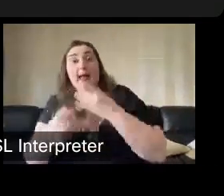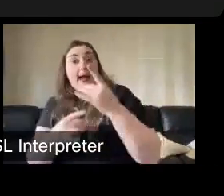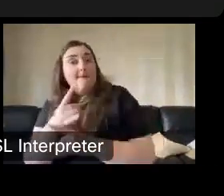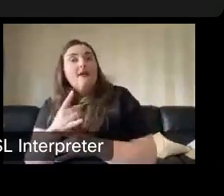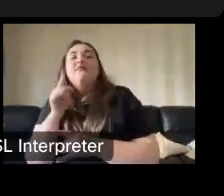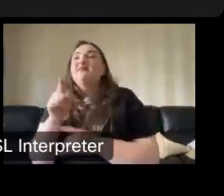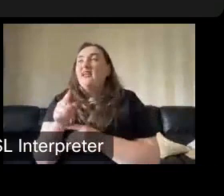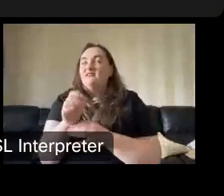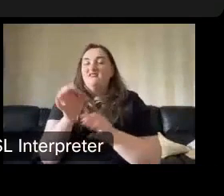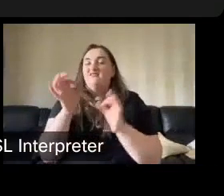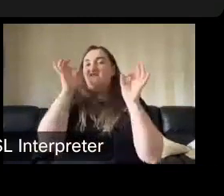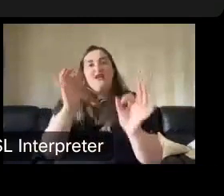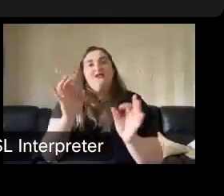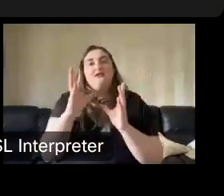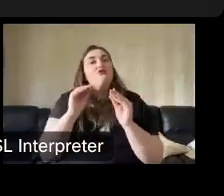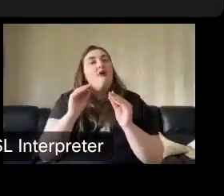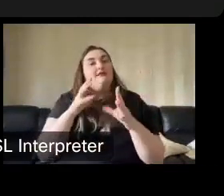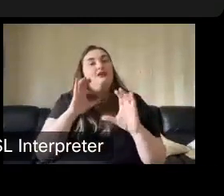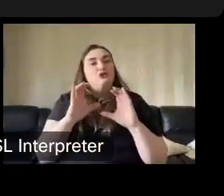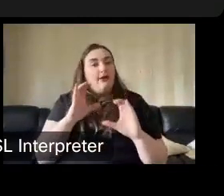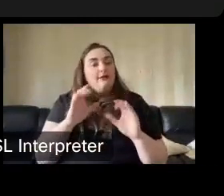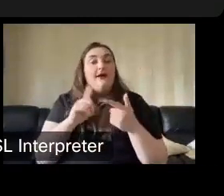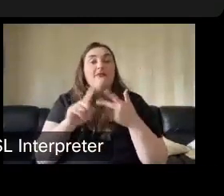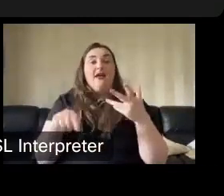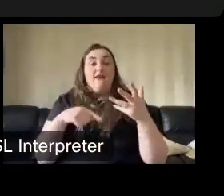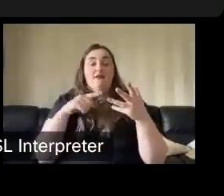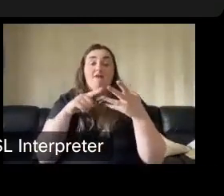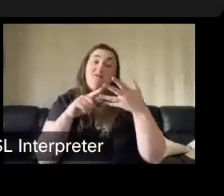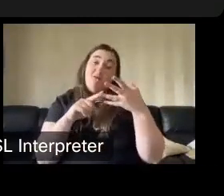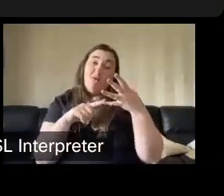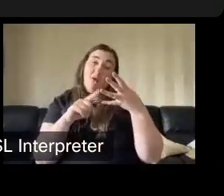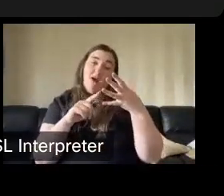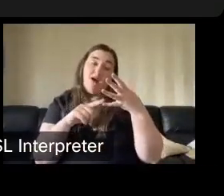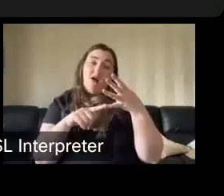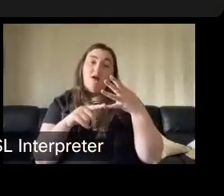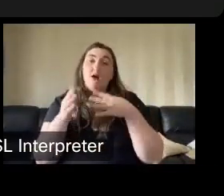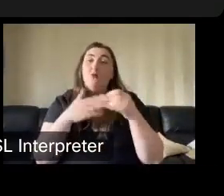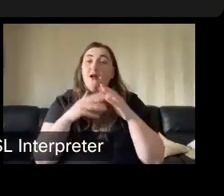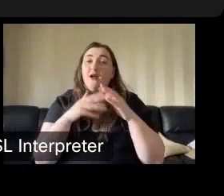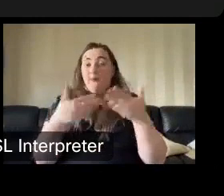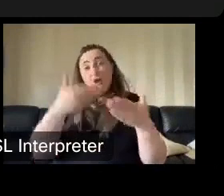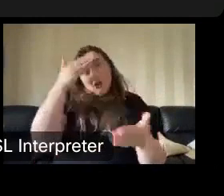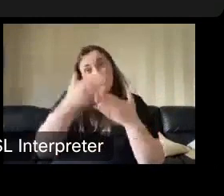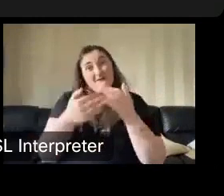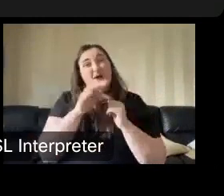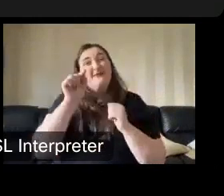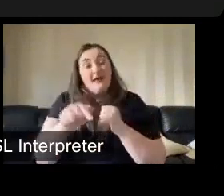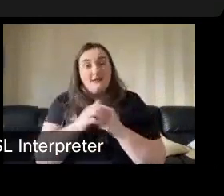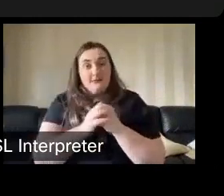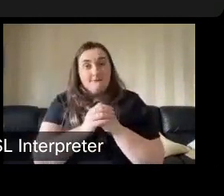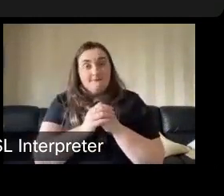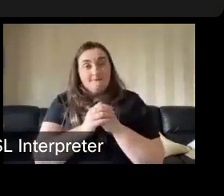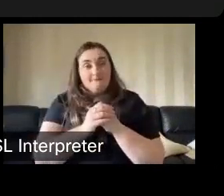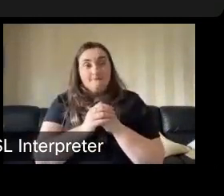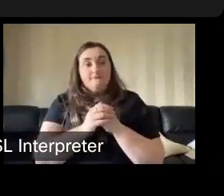fruitful conversation. And finally, and so importantly, what can be learned? And,